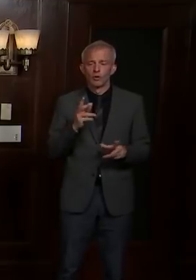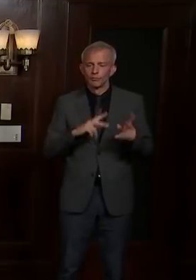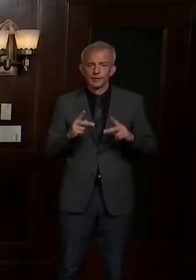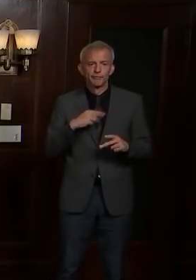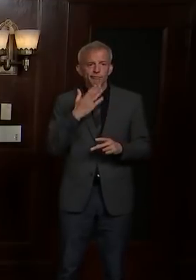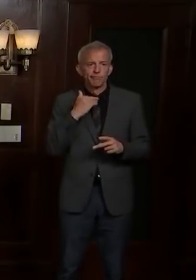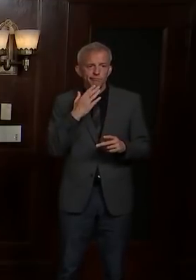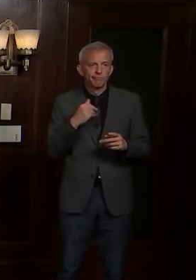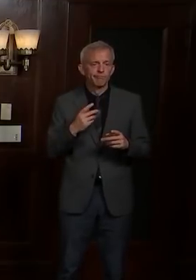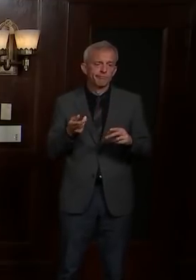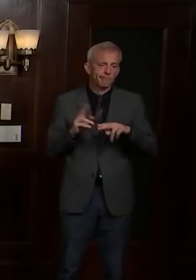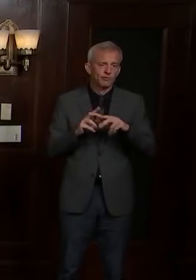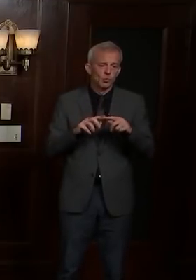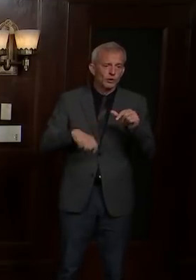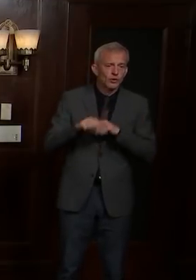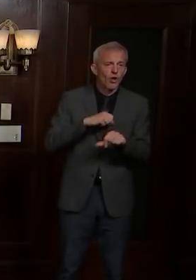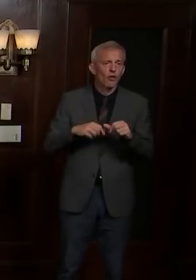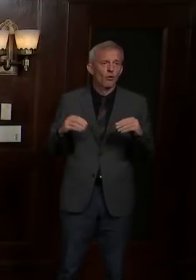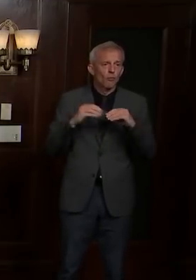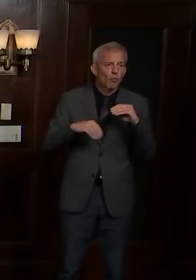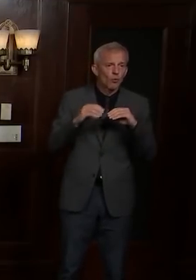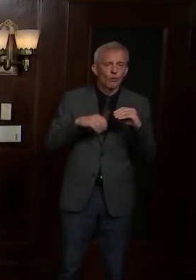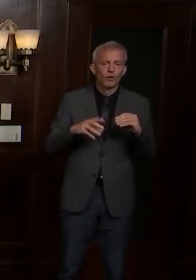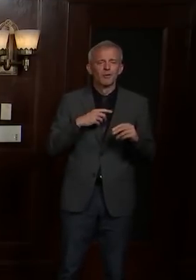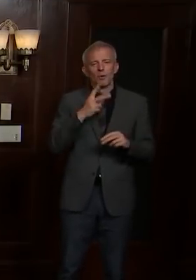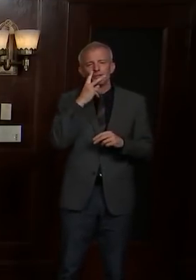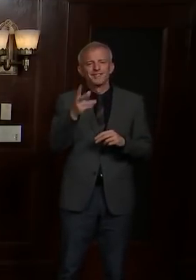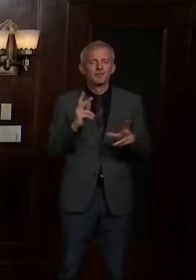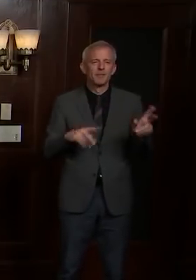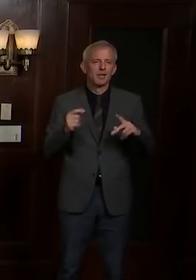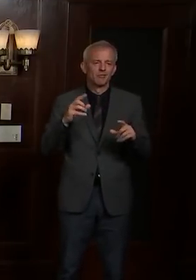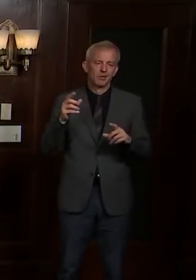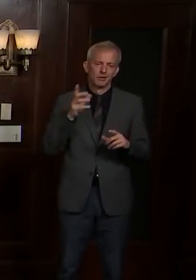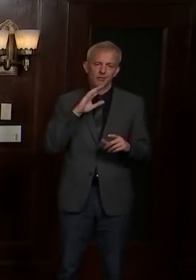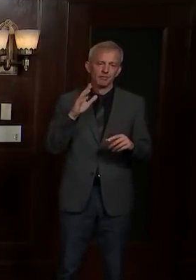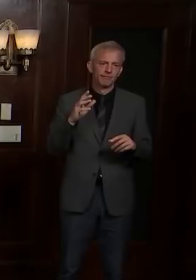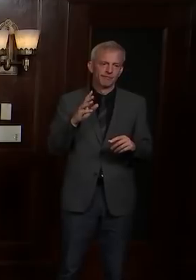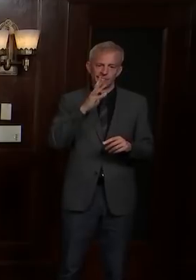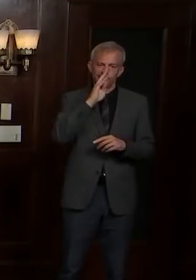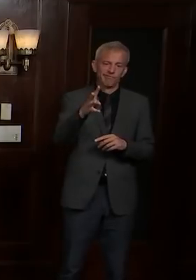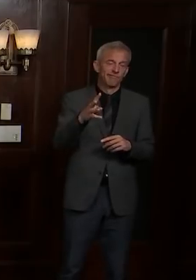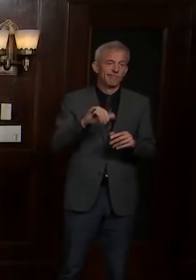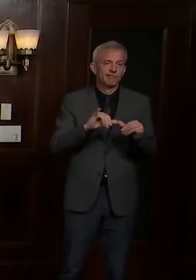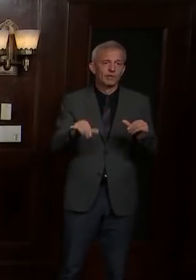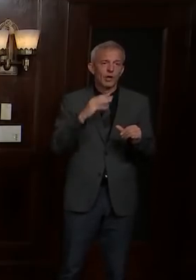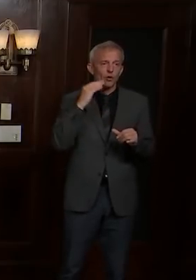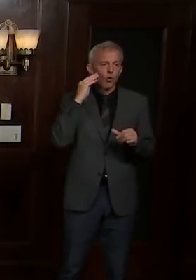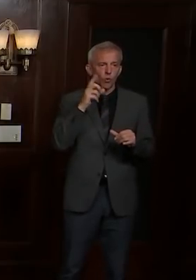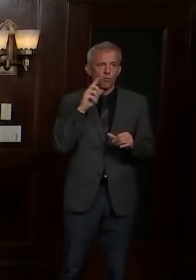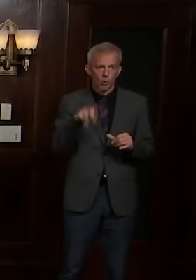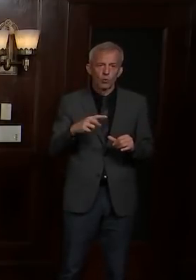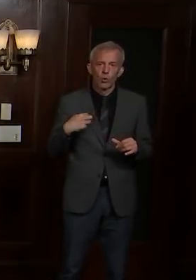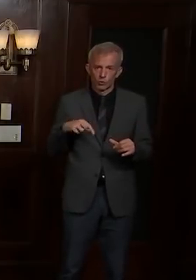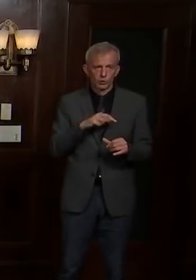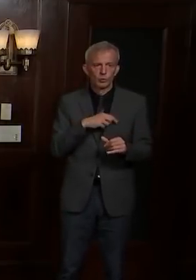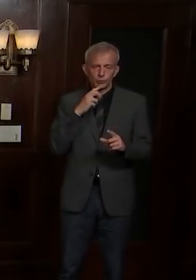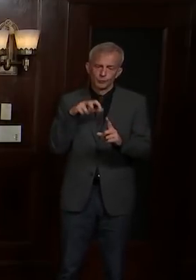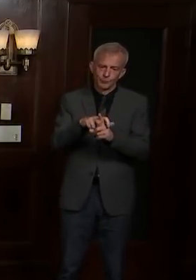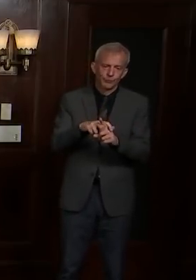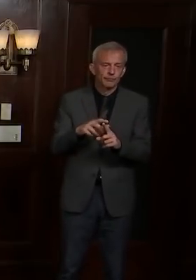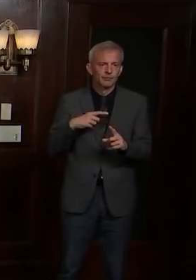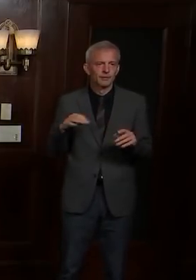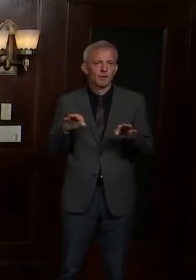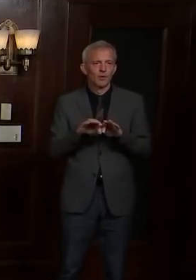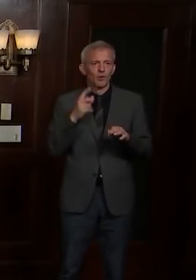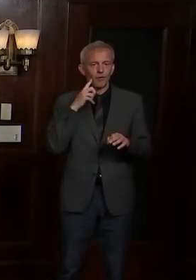crime go down. But wherever we see folks who are flagrantly violating the stay-at-home orders, we'll go after them. It's important for our health. It's important for their